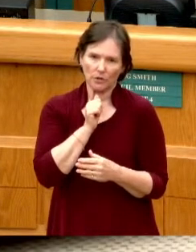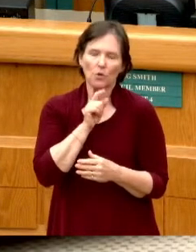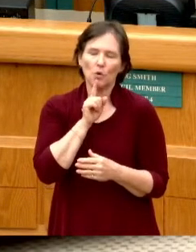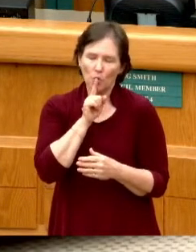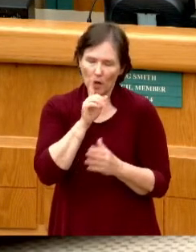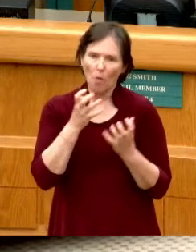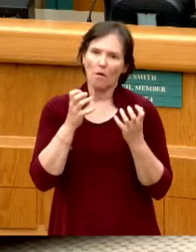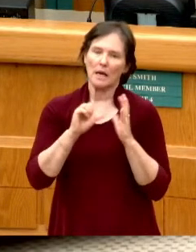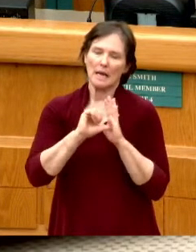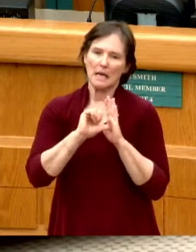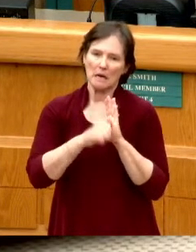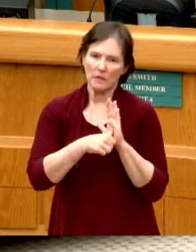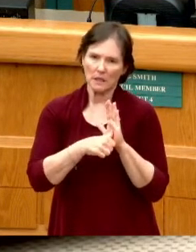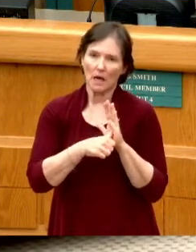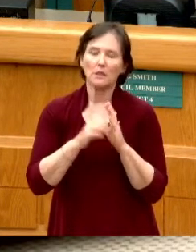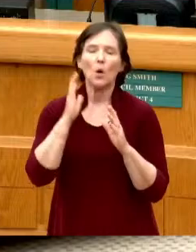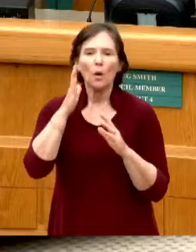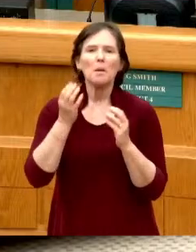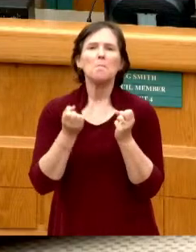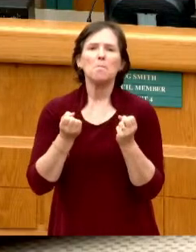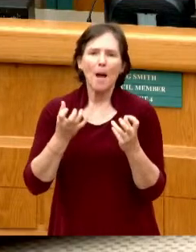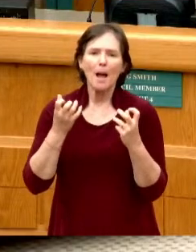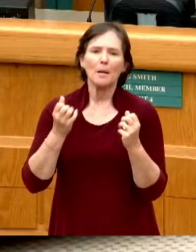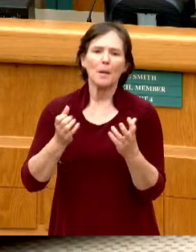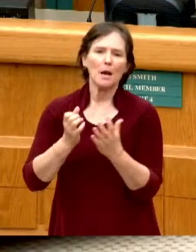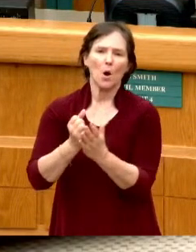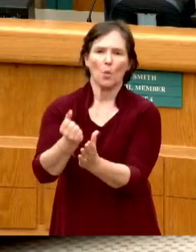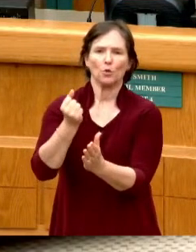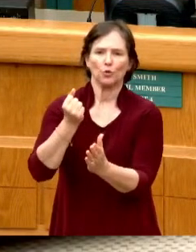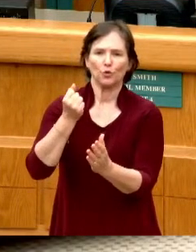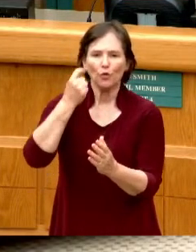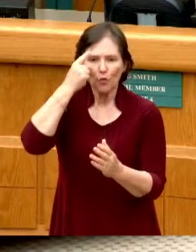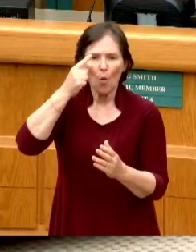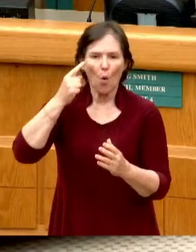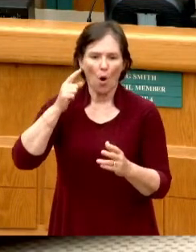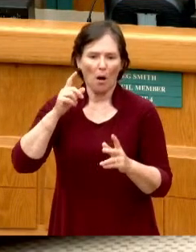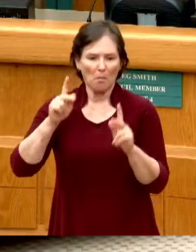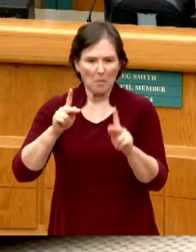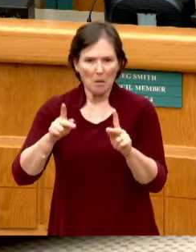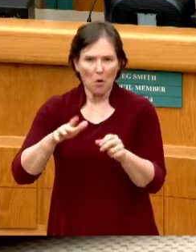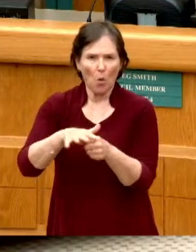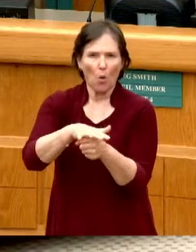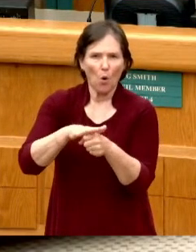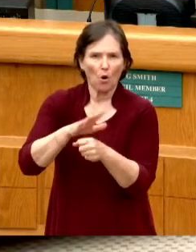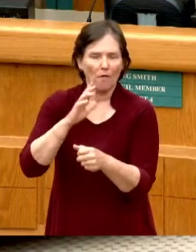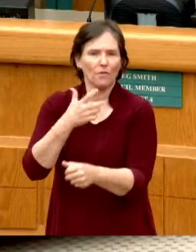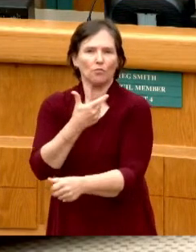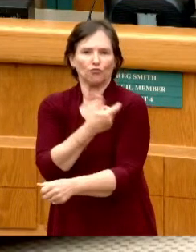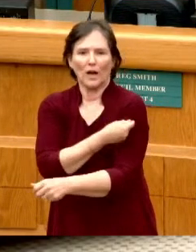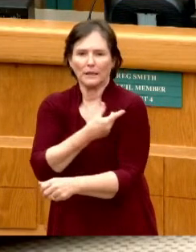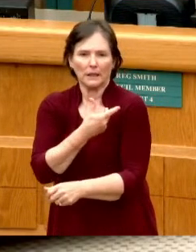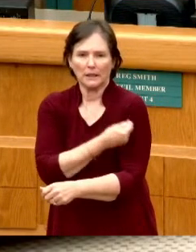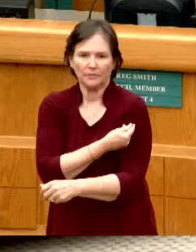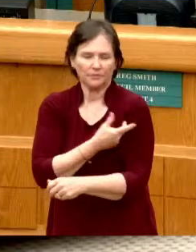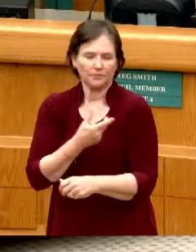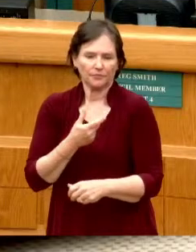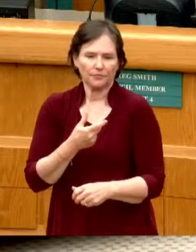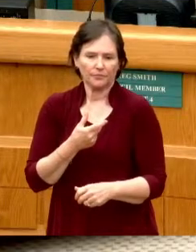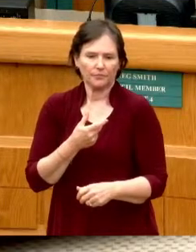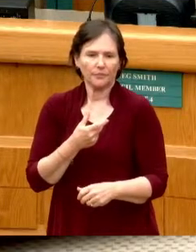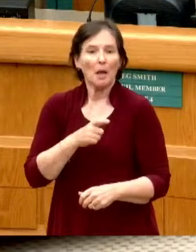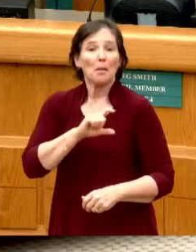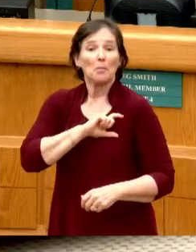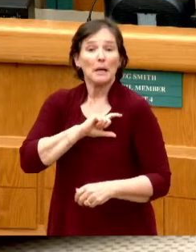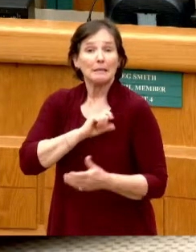there will be many, many more opportunities for our residents to be vaccinated. CCPD is helping us control